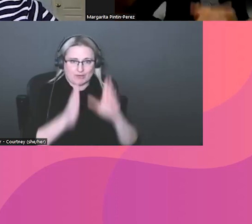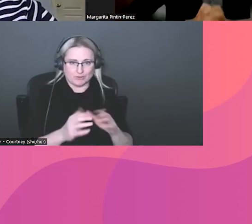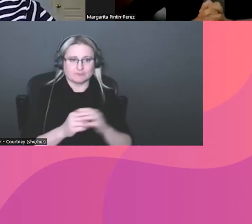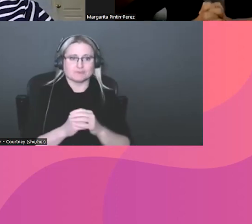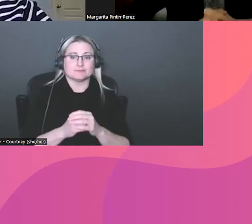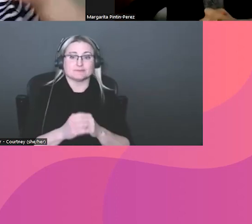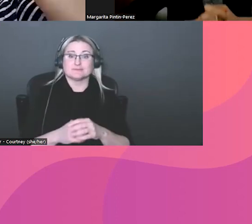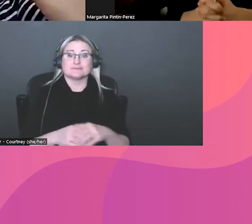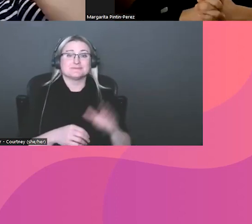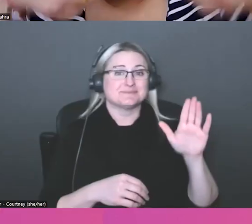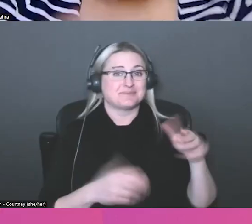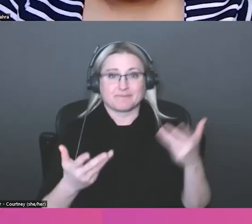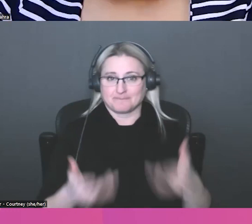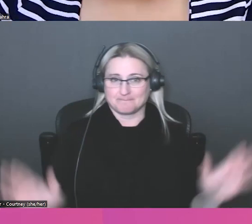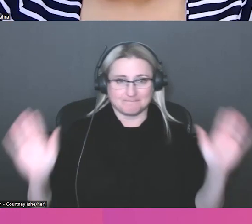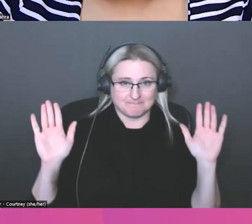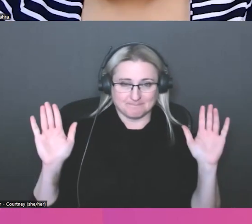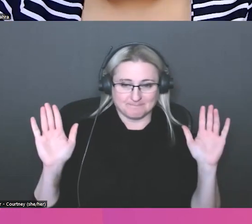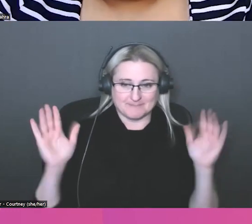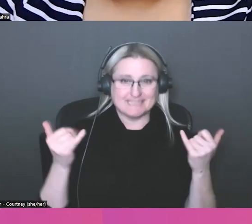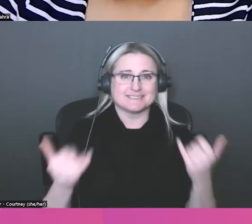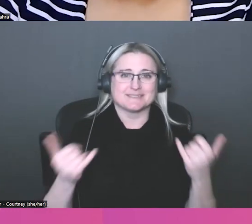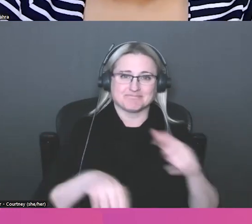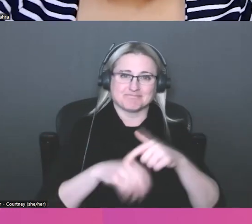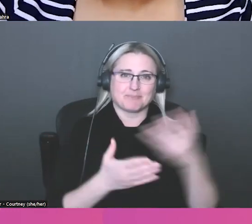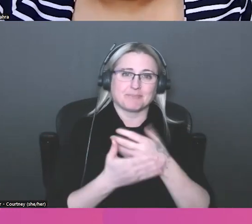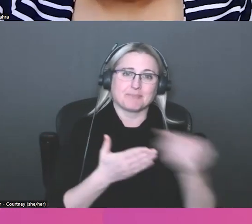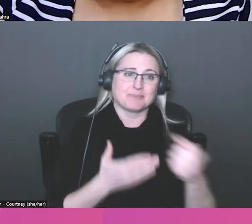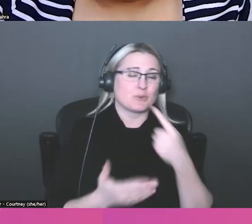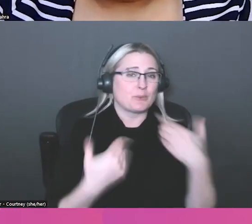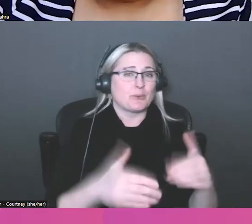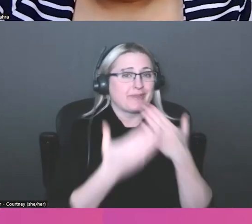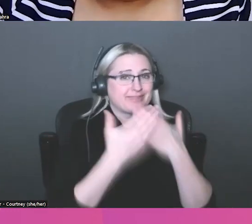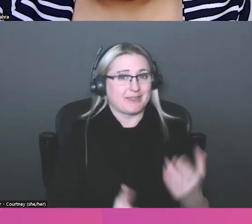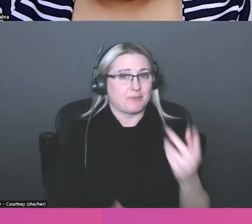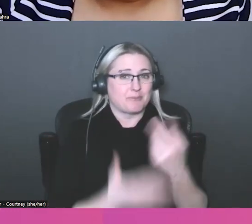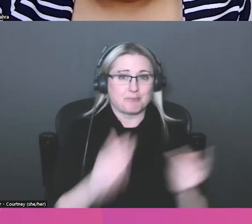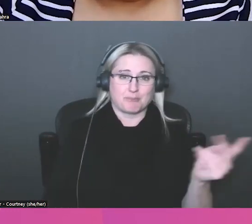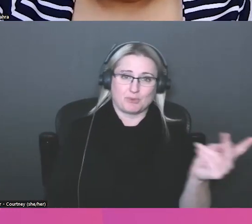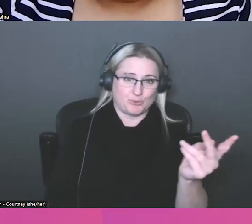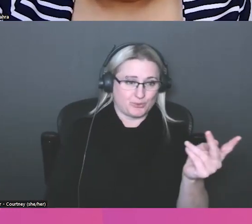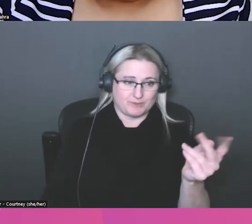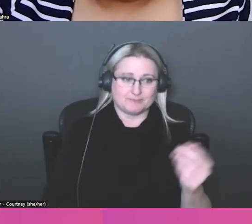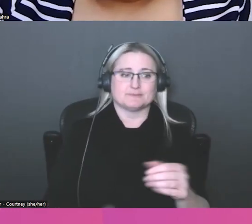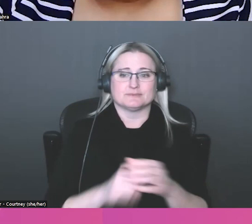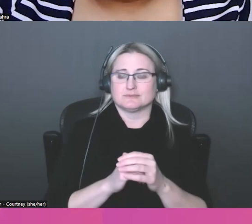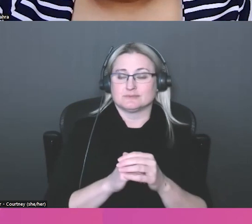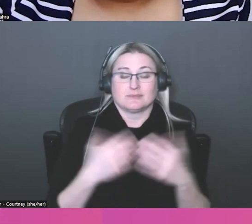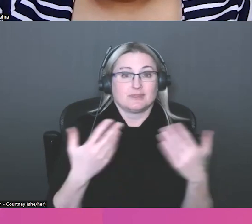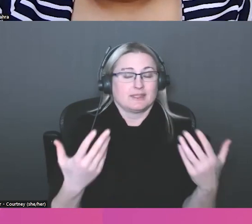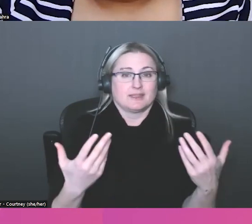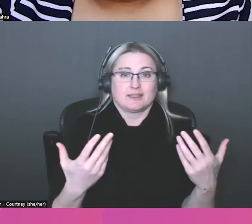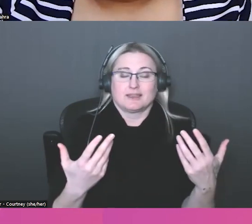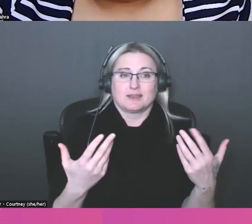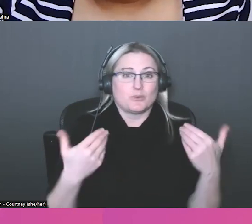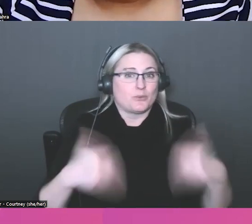Well, that's all the time that we have today. Thank you so much, Kelsey, Raman. The level of